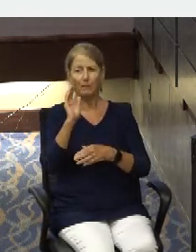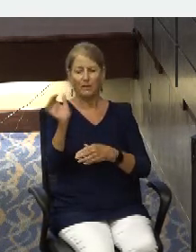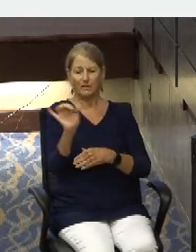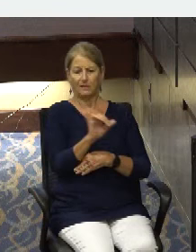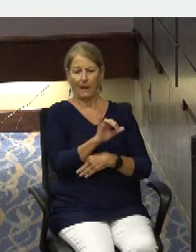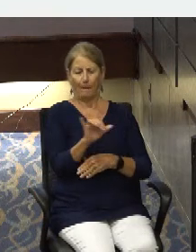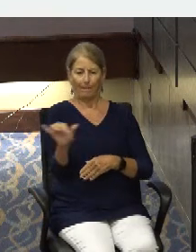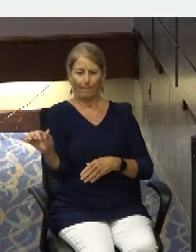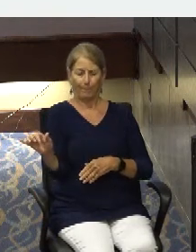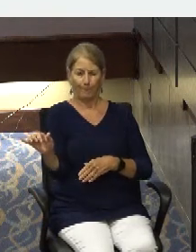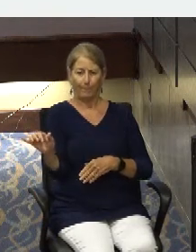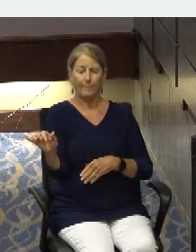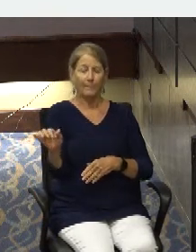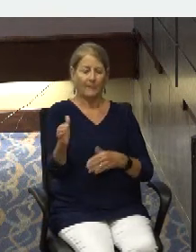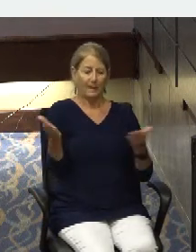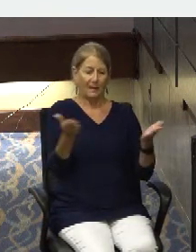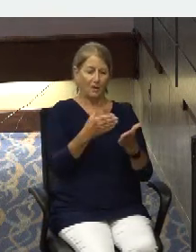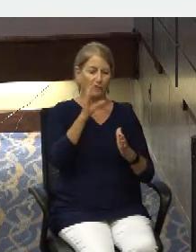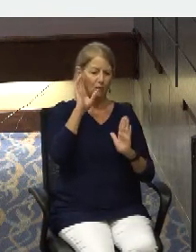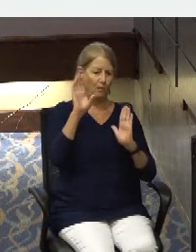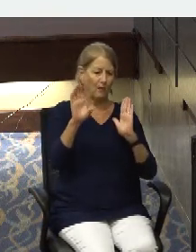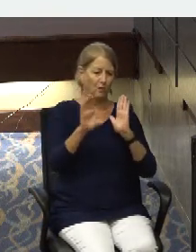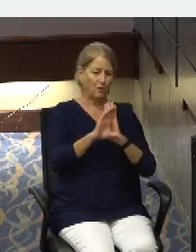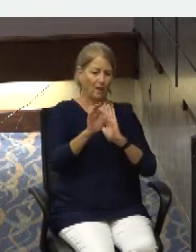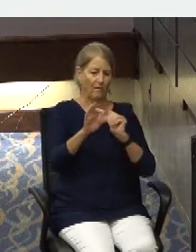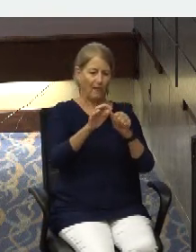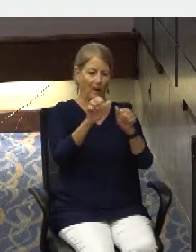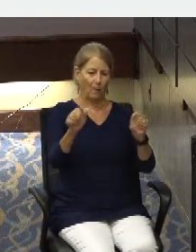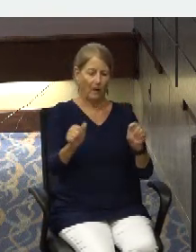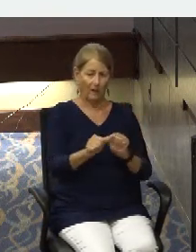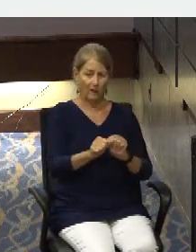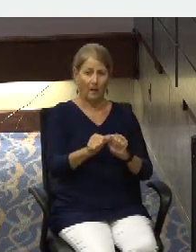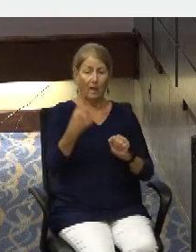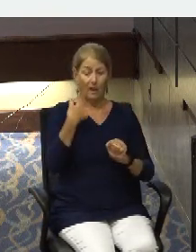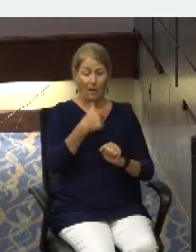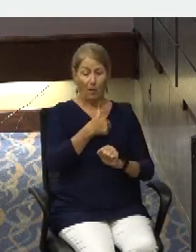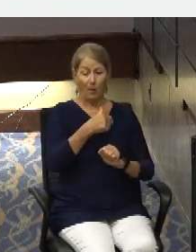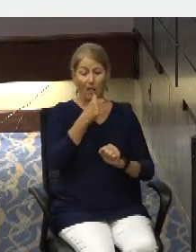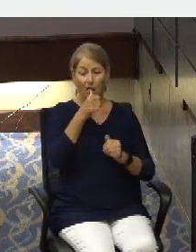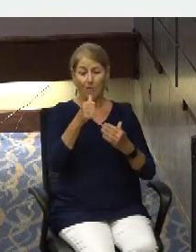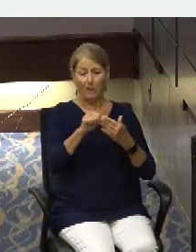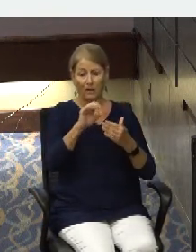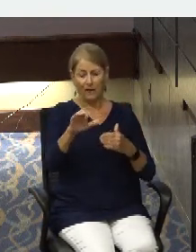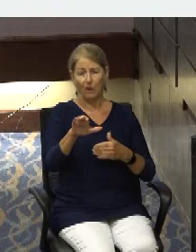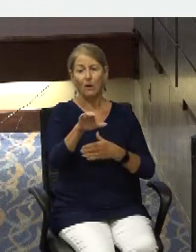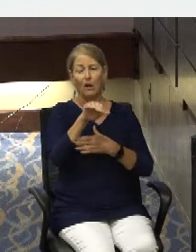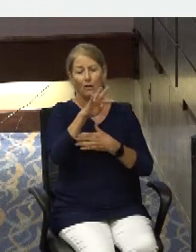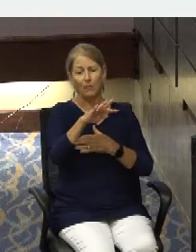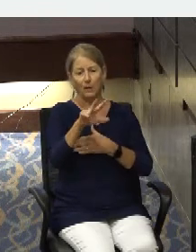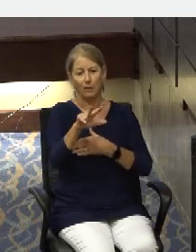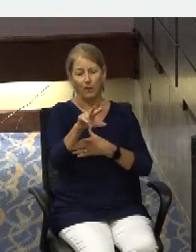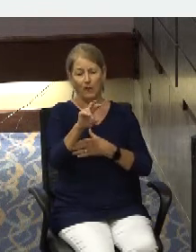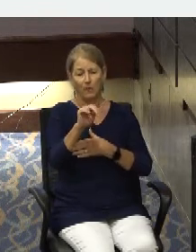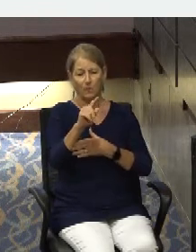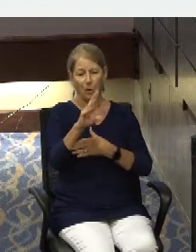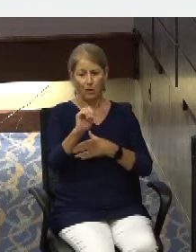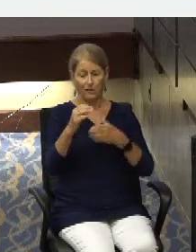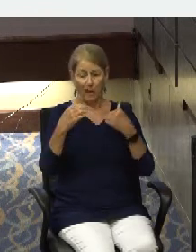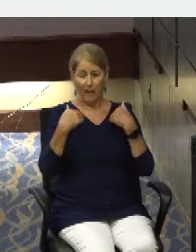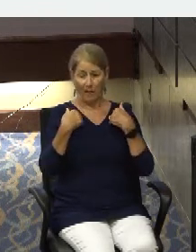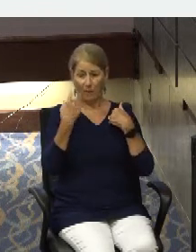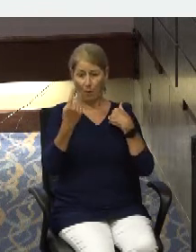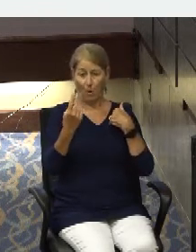And here's some photos of the area. We did mail out 43 notices, had 1 returned